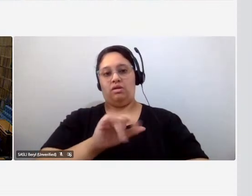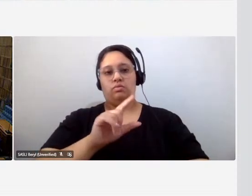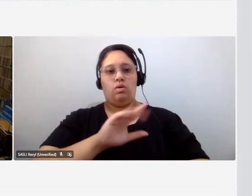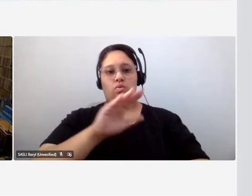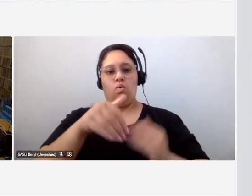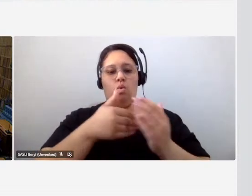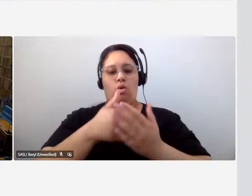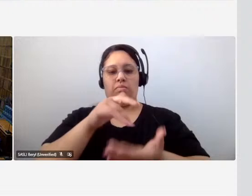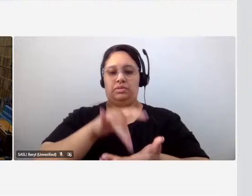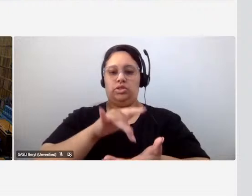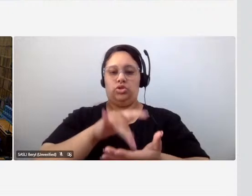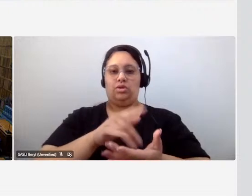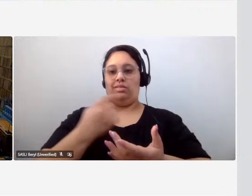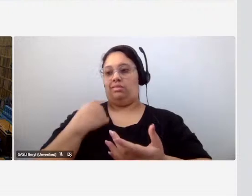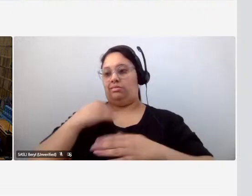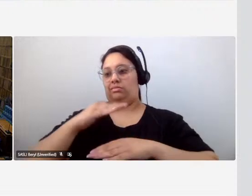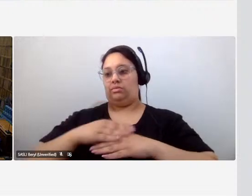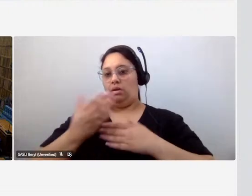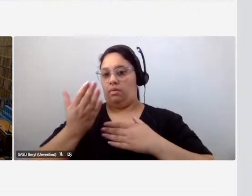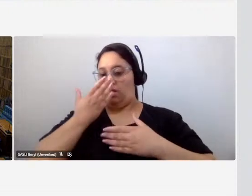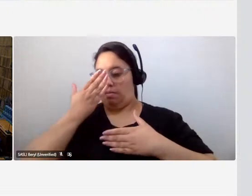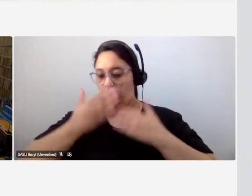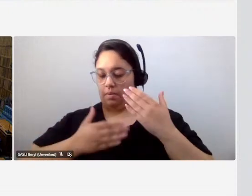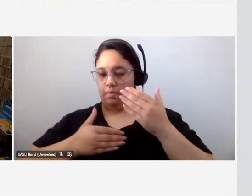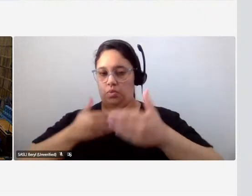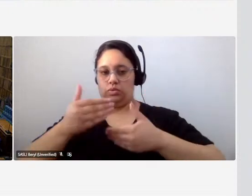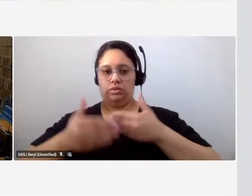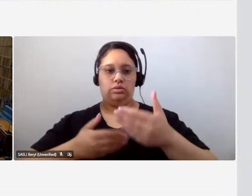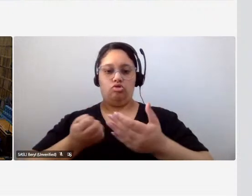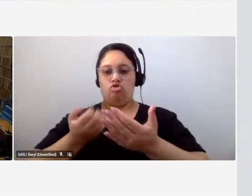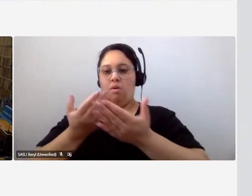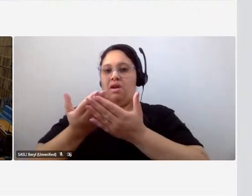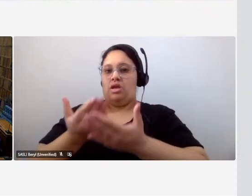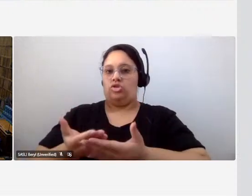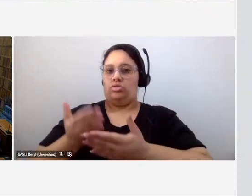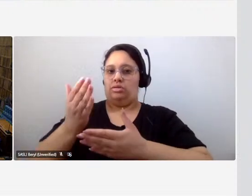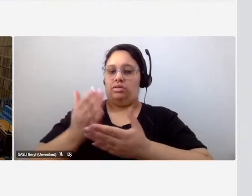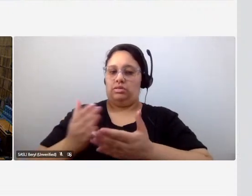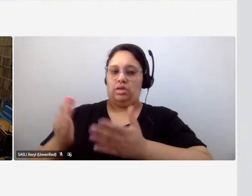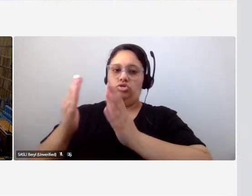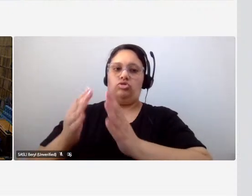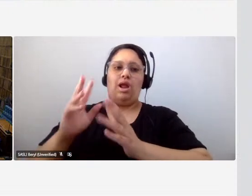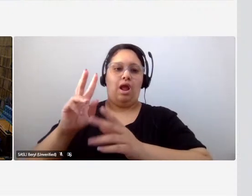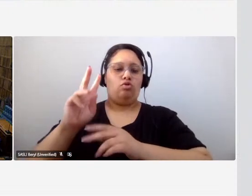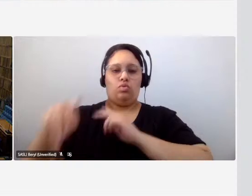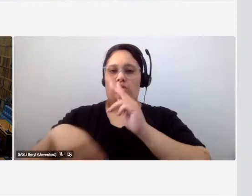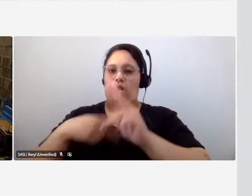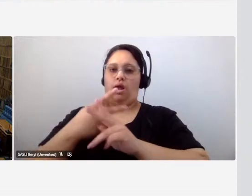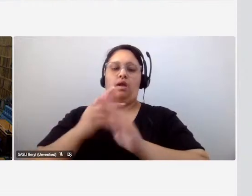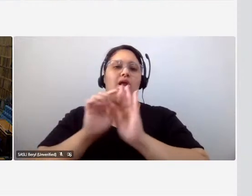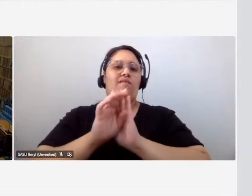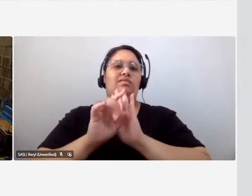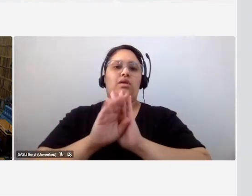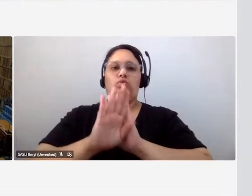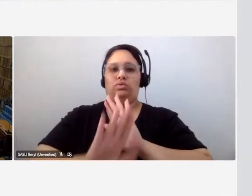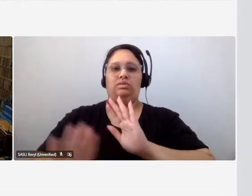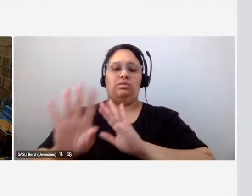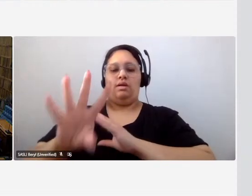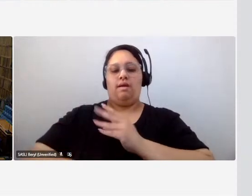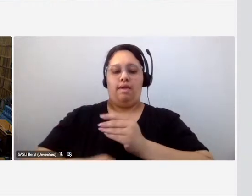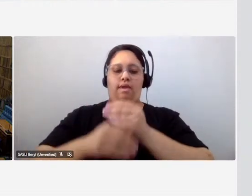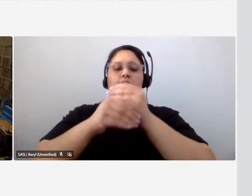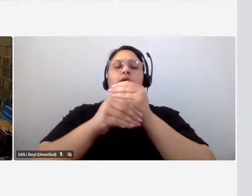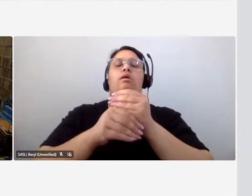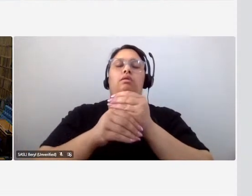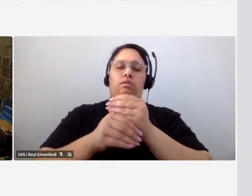posts that were even at the tail end of the process at nomination stage had to be re-advertised. So that then added